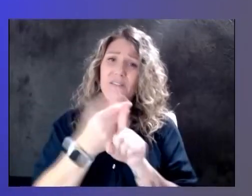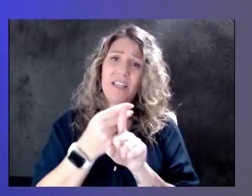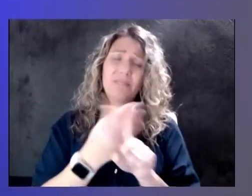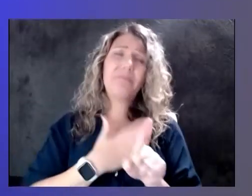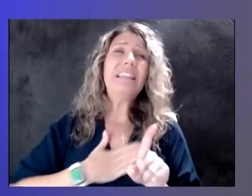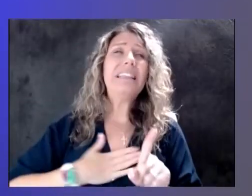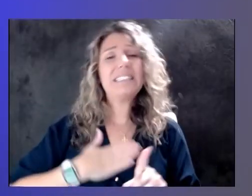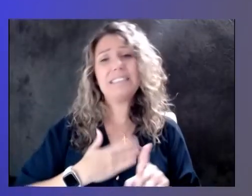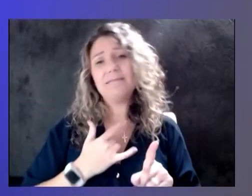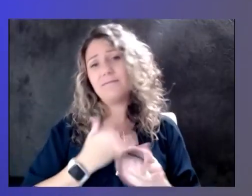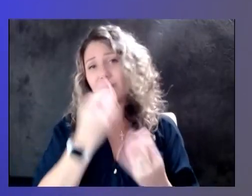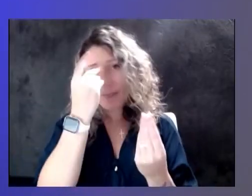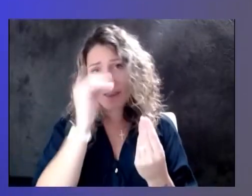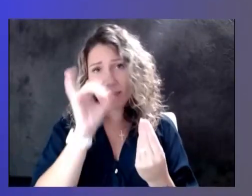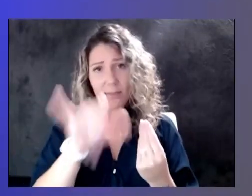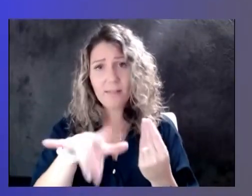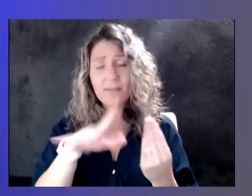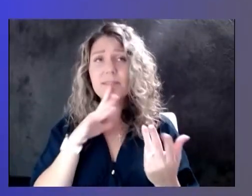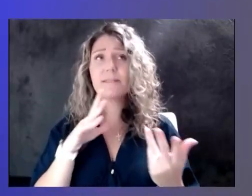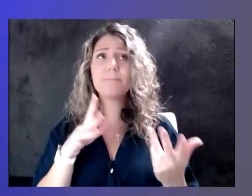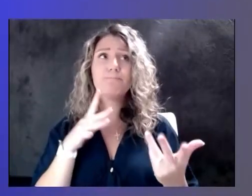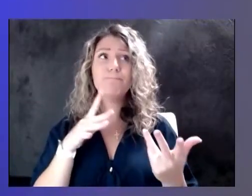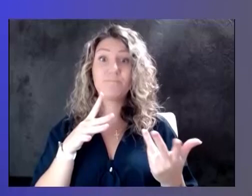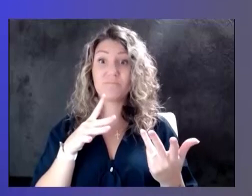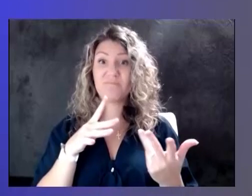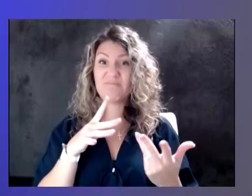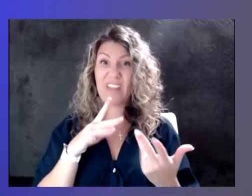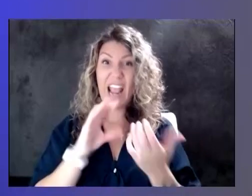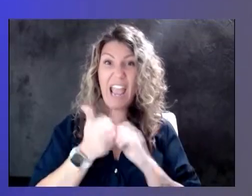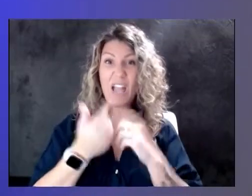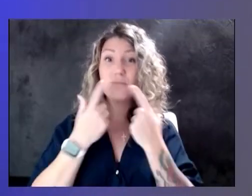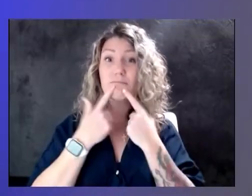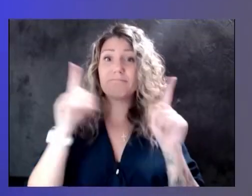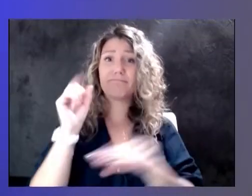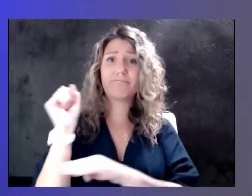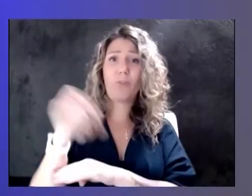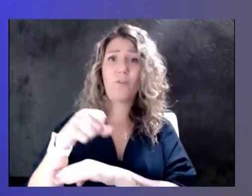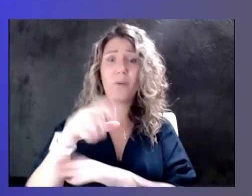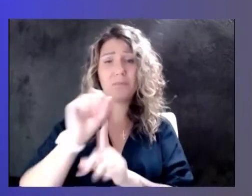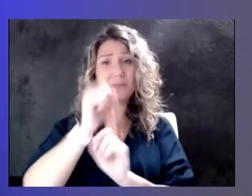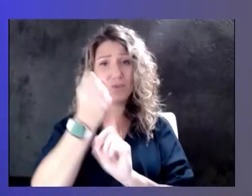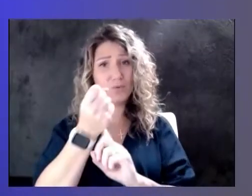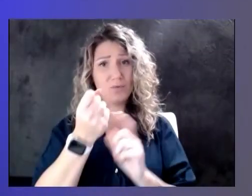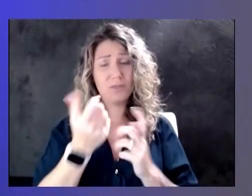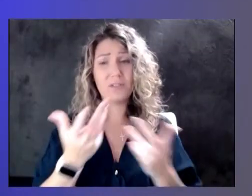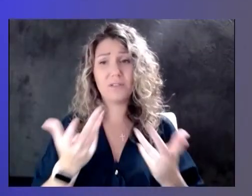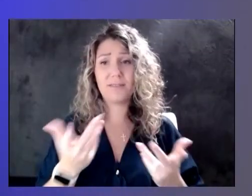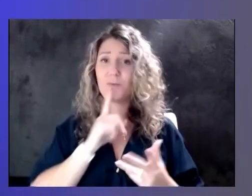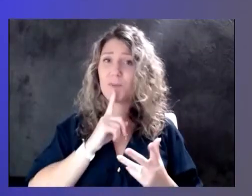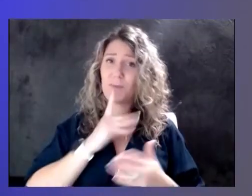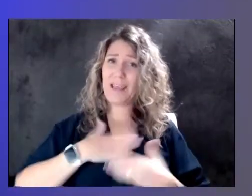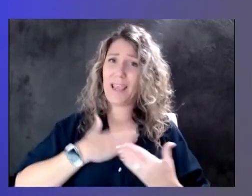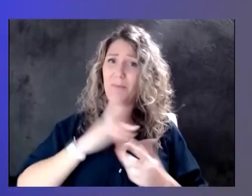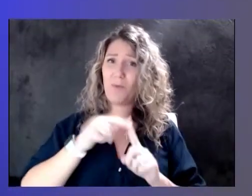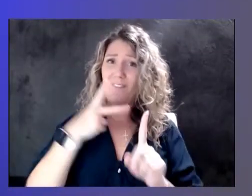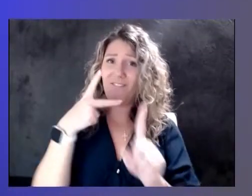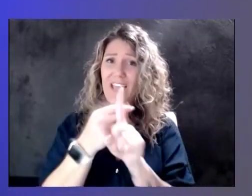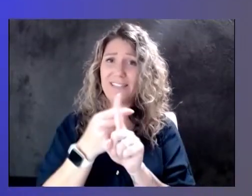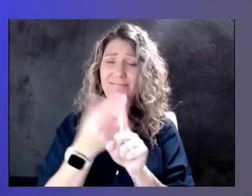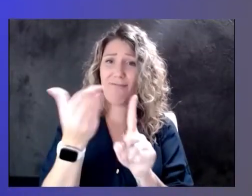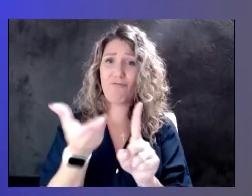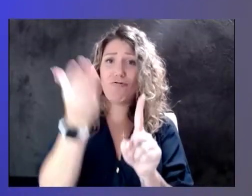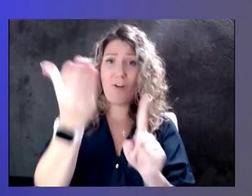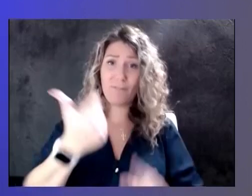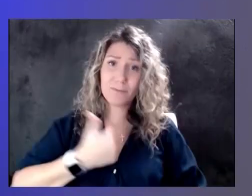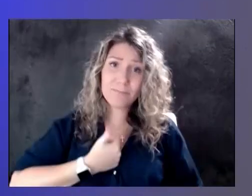going to be the best way out of this situation. I was really happy when the vaccine was offered to me.